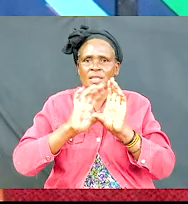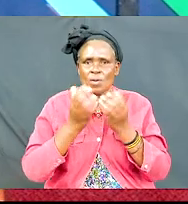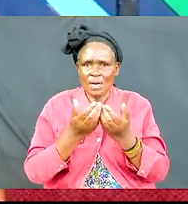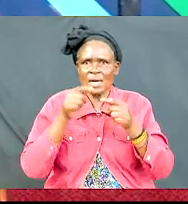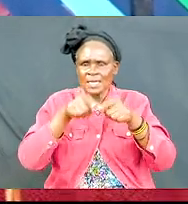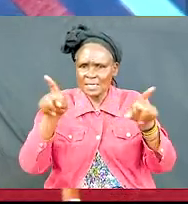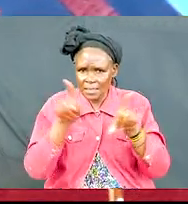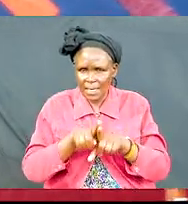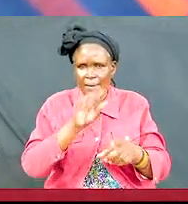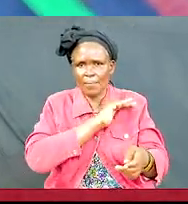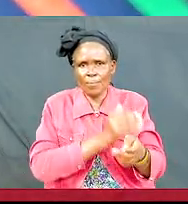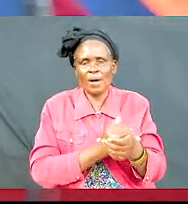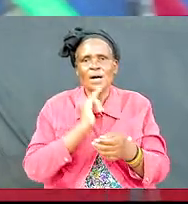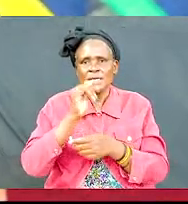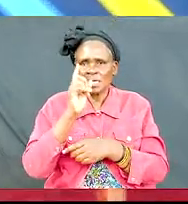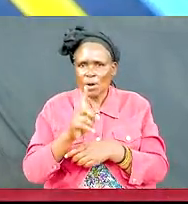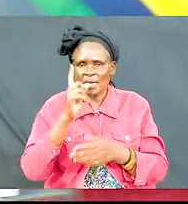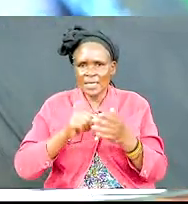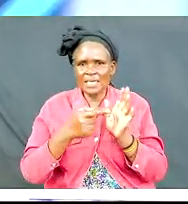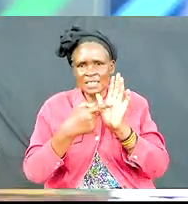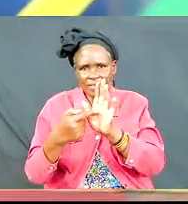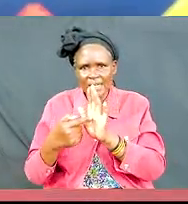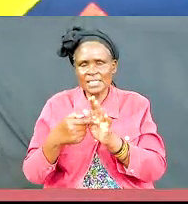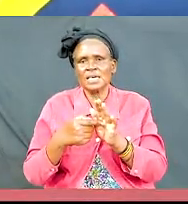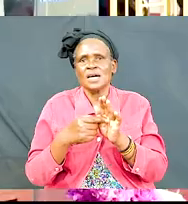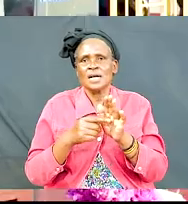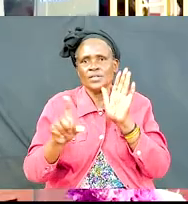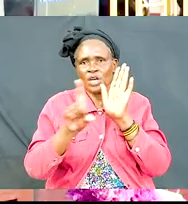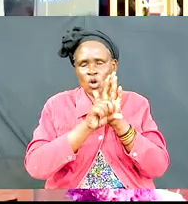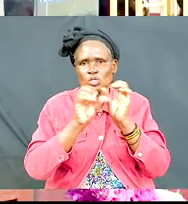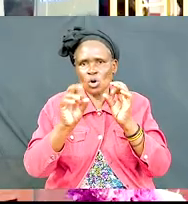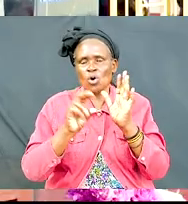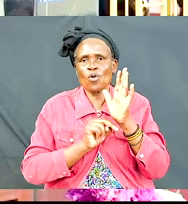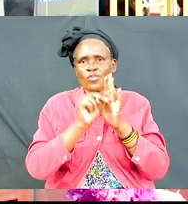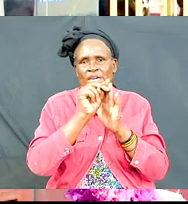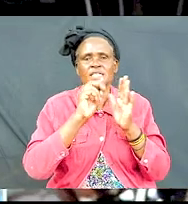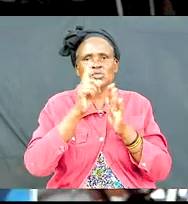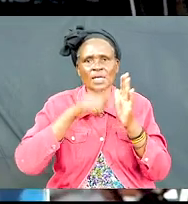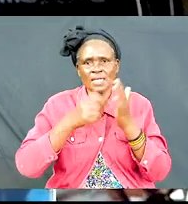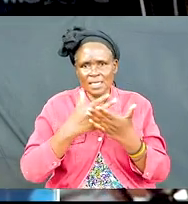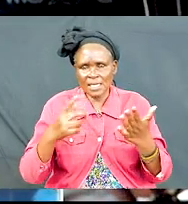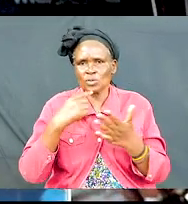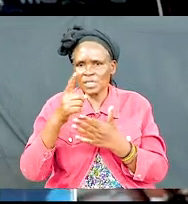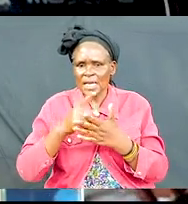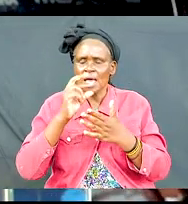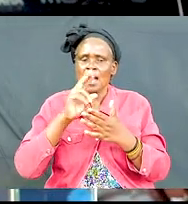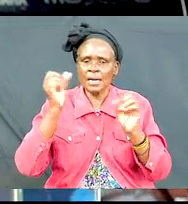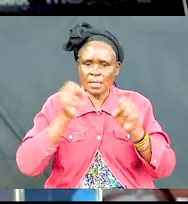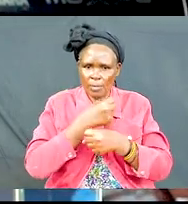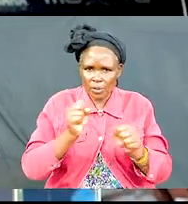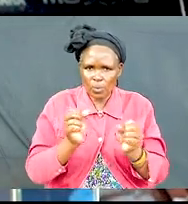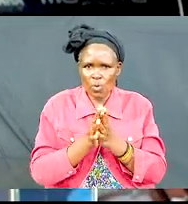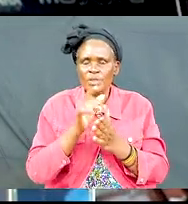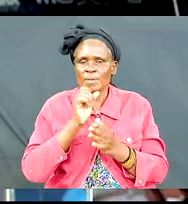of God is the one that defies the laws of nature, so that the things that can be said are impossible with man can never